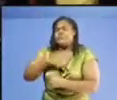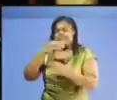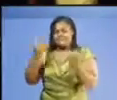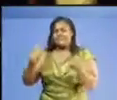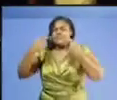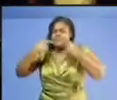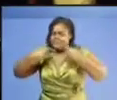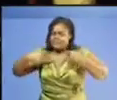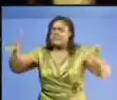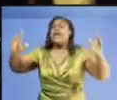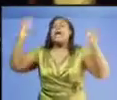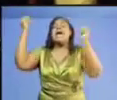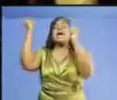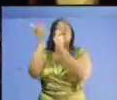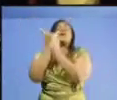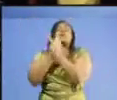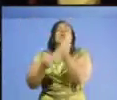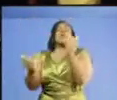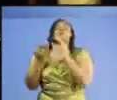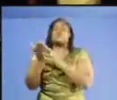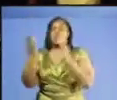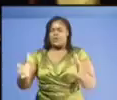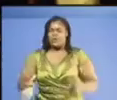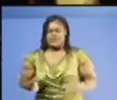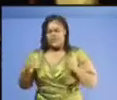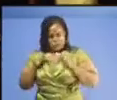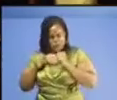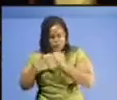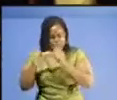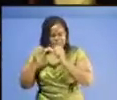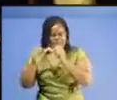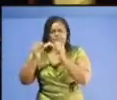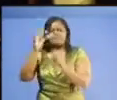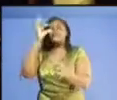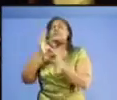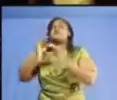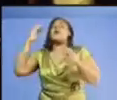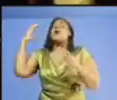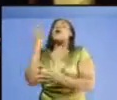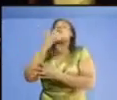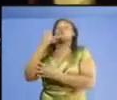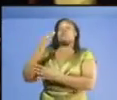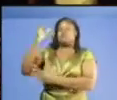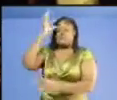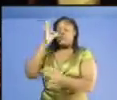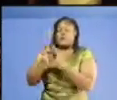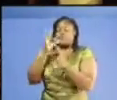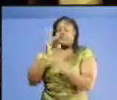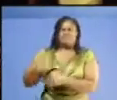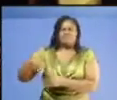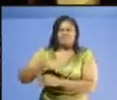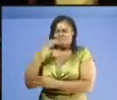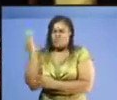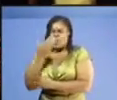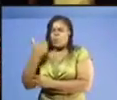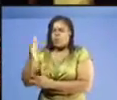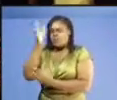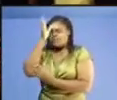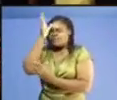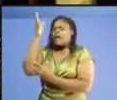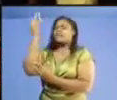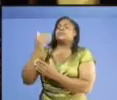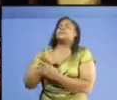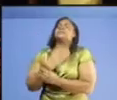all our lives you have been a faithful God. Great is your faithfulness, oh God our